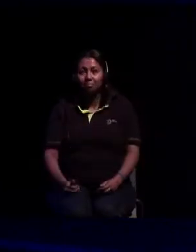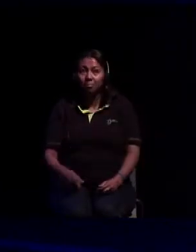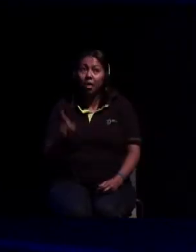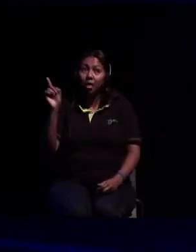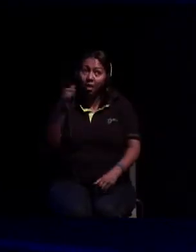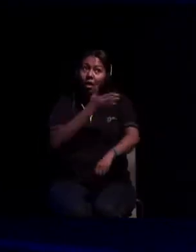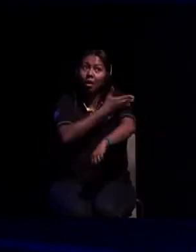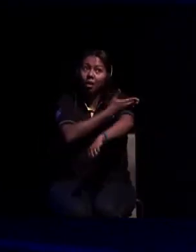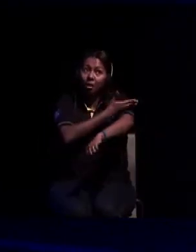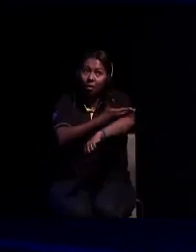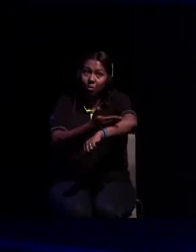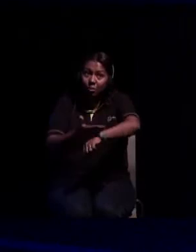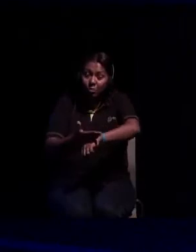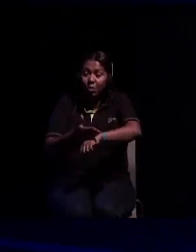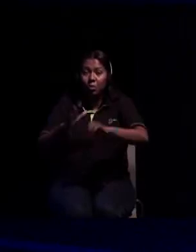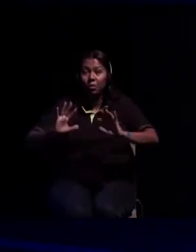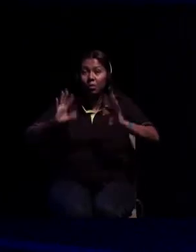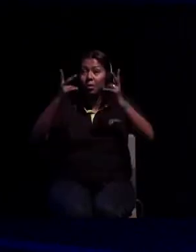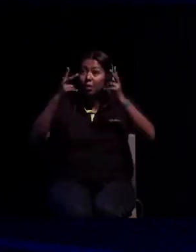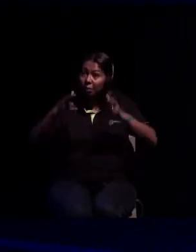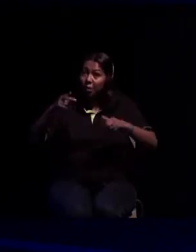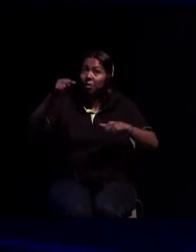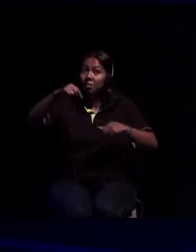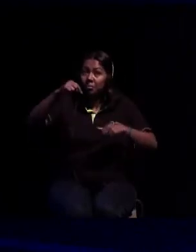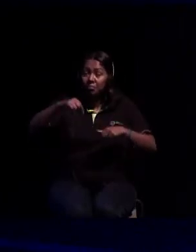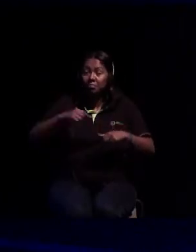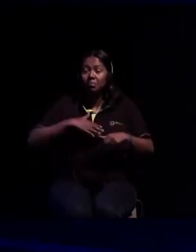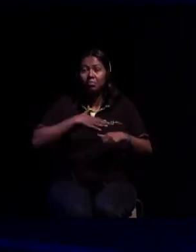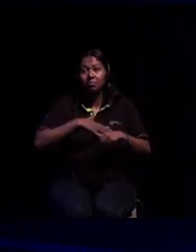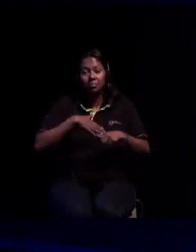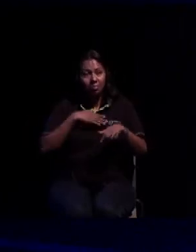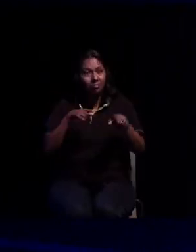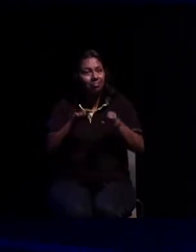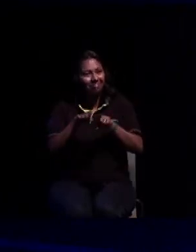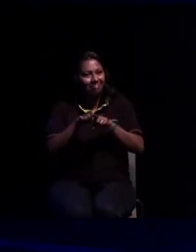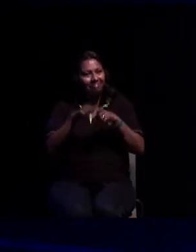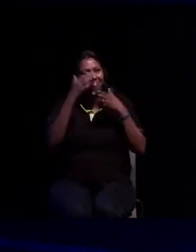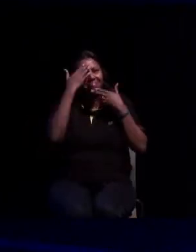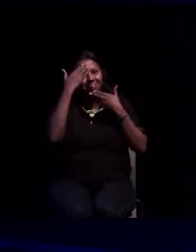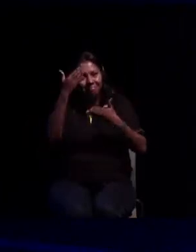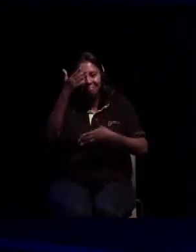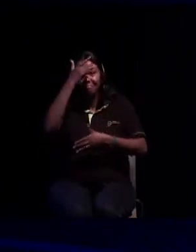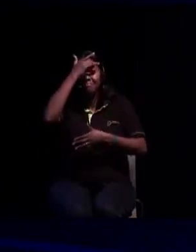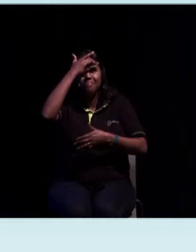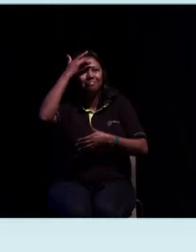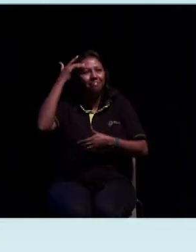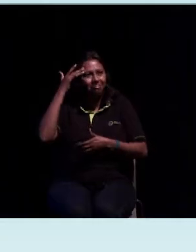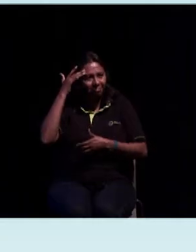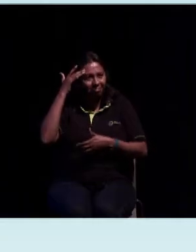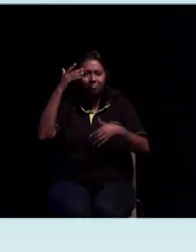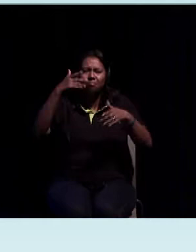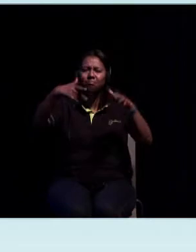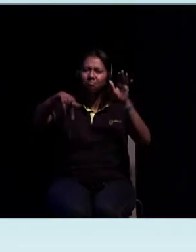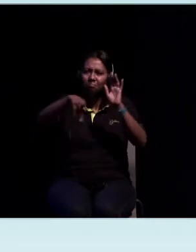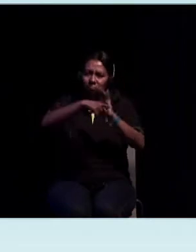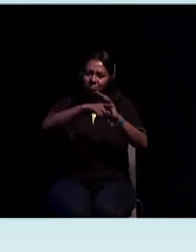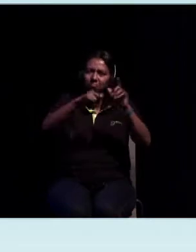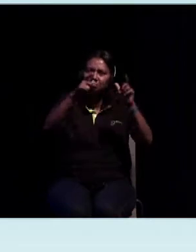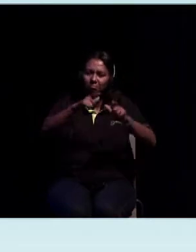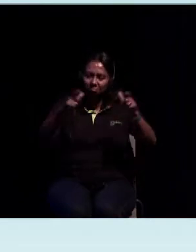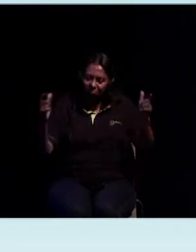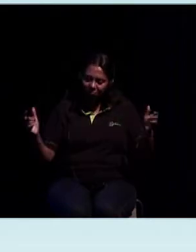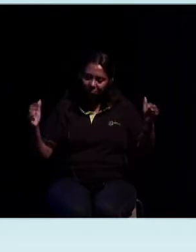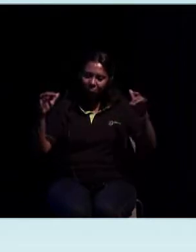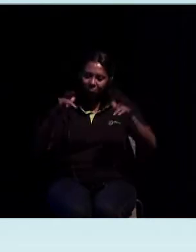that we acknowledge the traditional owners of country. I come from Adelaide. The people there are the Kaurna people. This picture comes from my kayaking